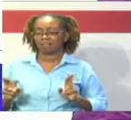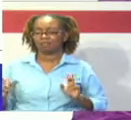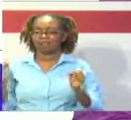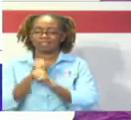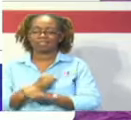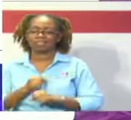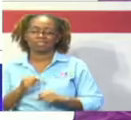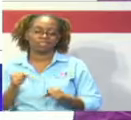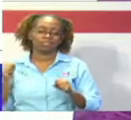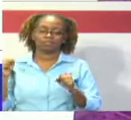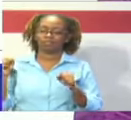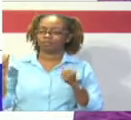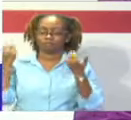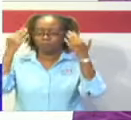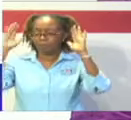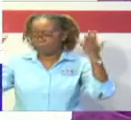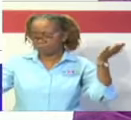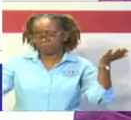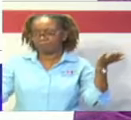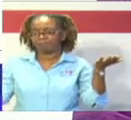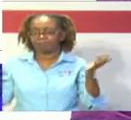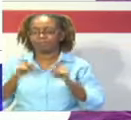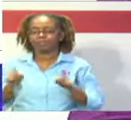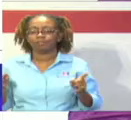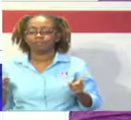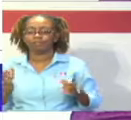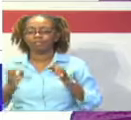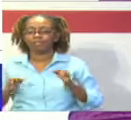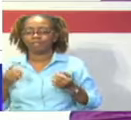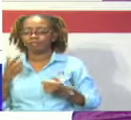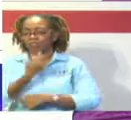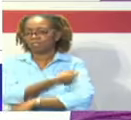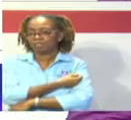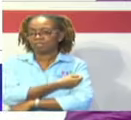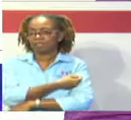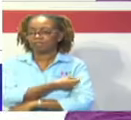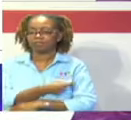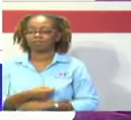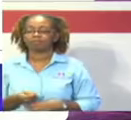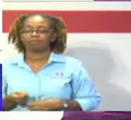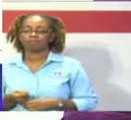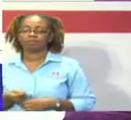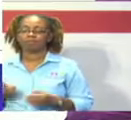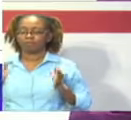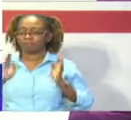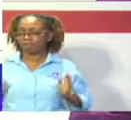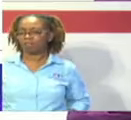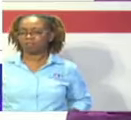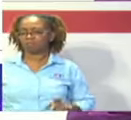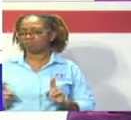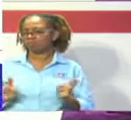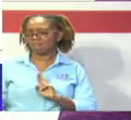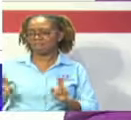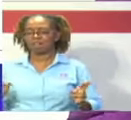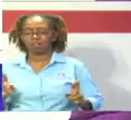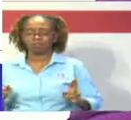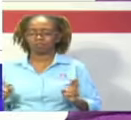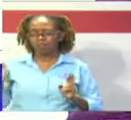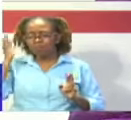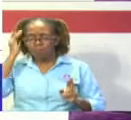enemy is multiplying as you are fighting them. Right now, for every for one in five people who have to